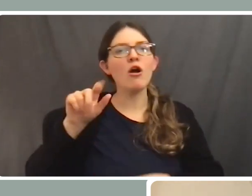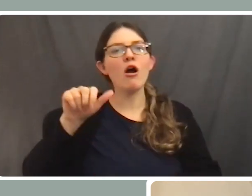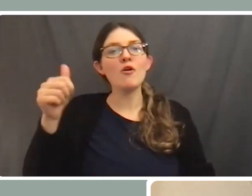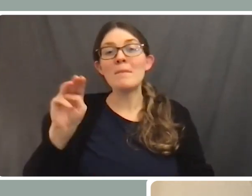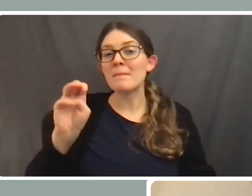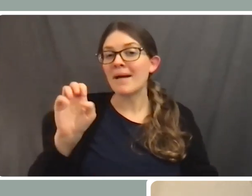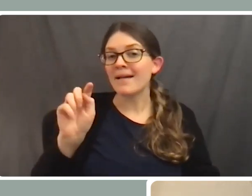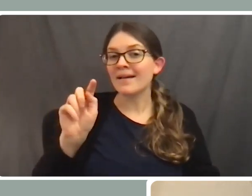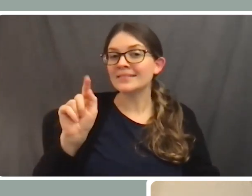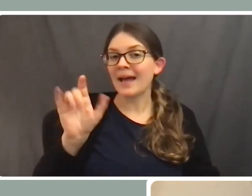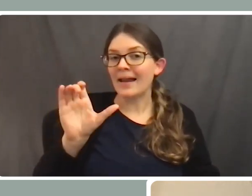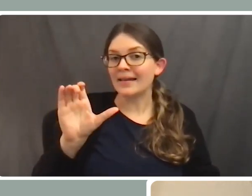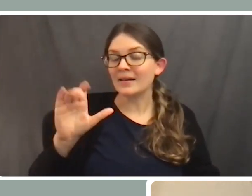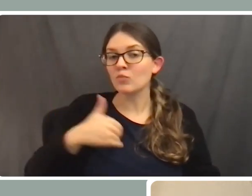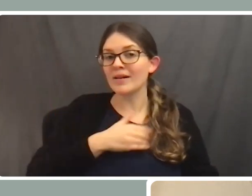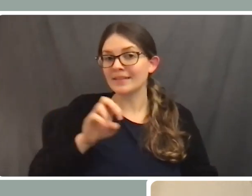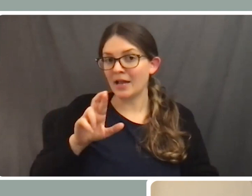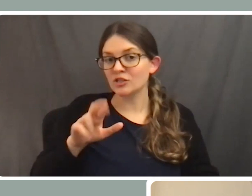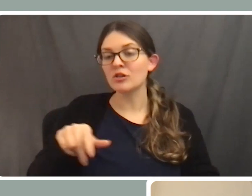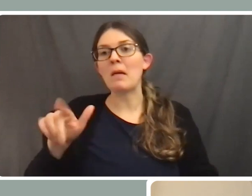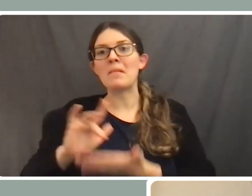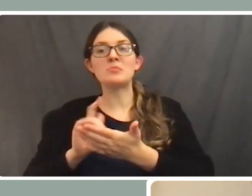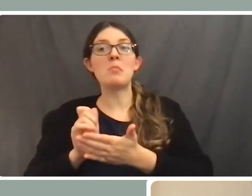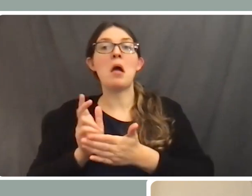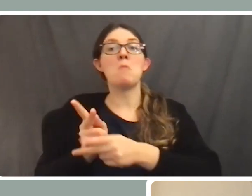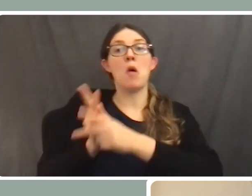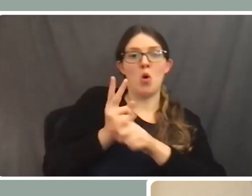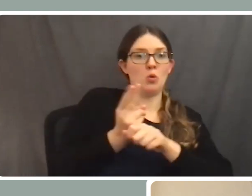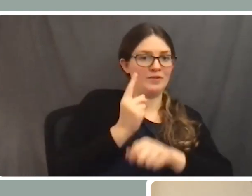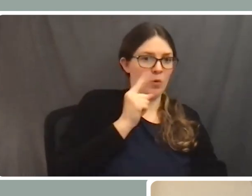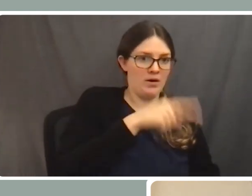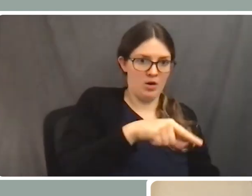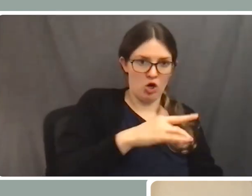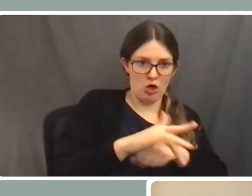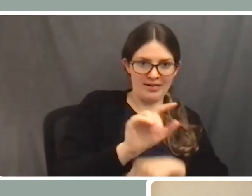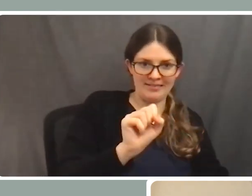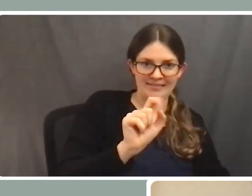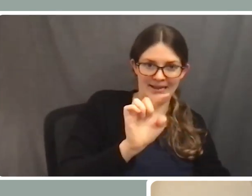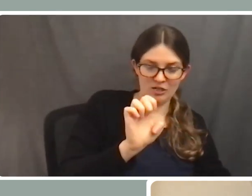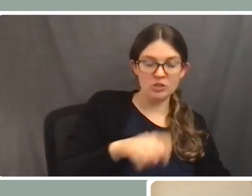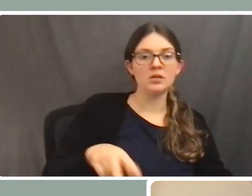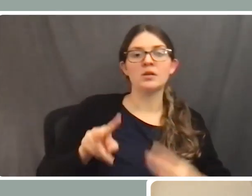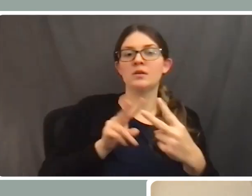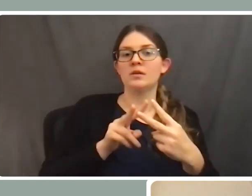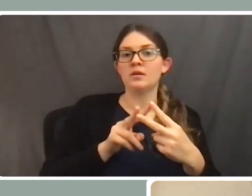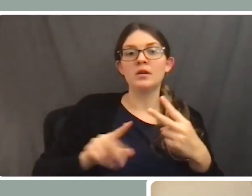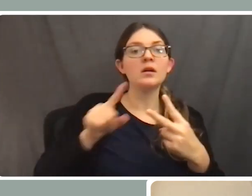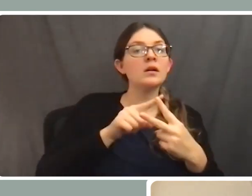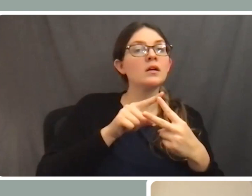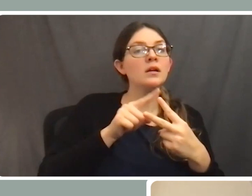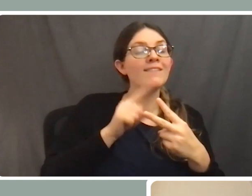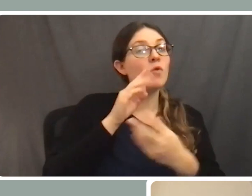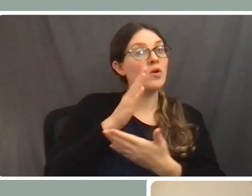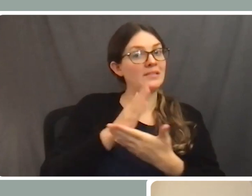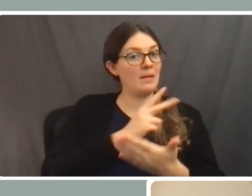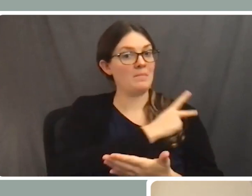breast cancer are, again, 2 trials. So for a population of patients who had some chemo and anti-HER2